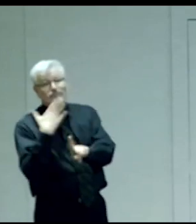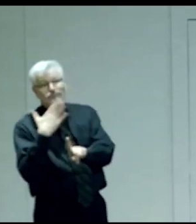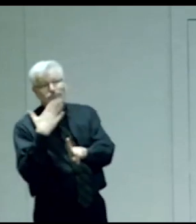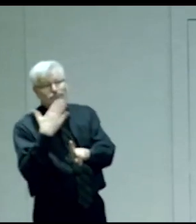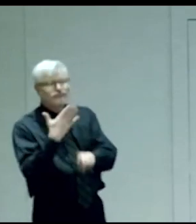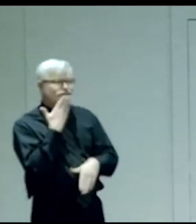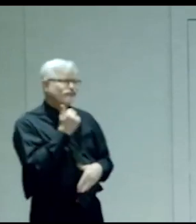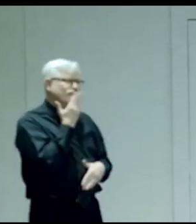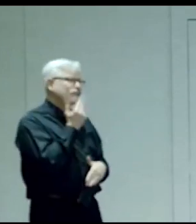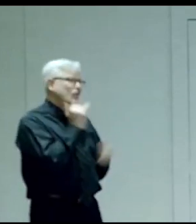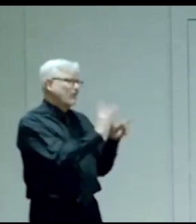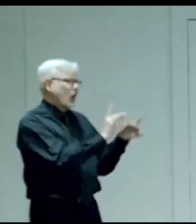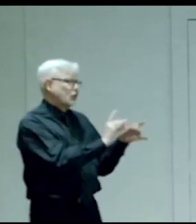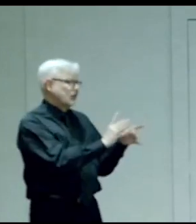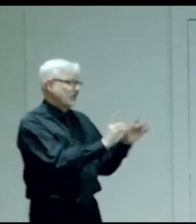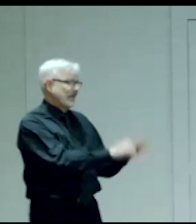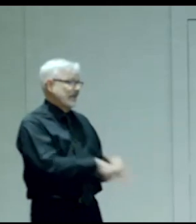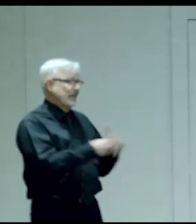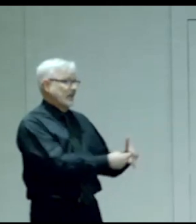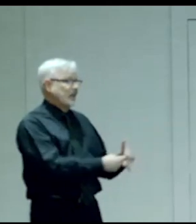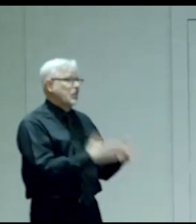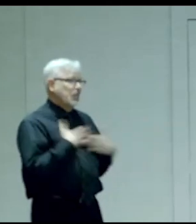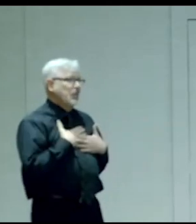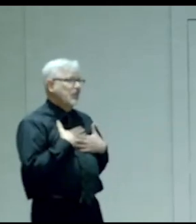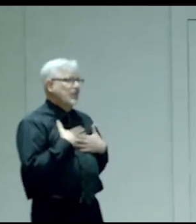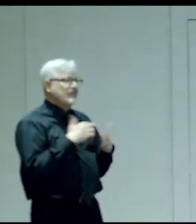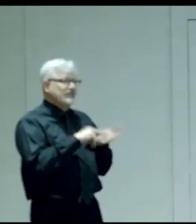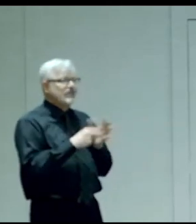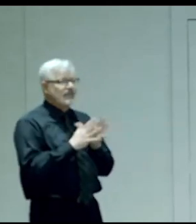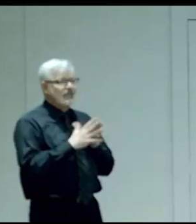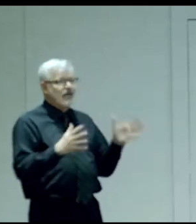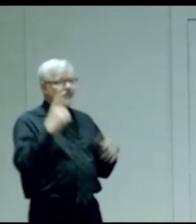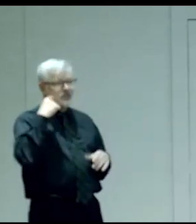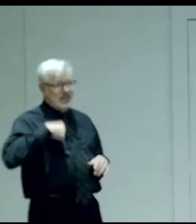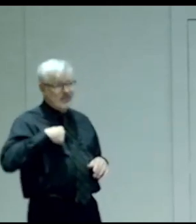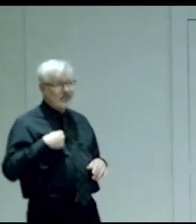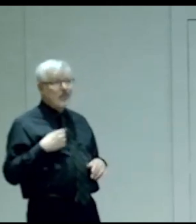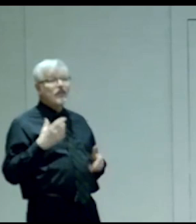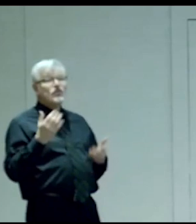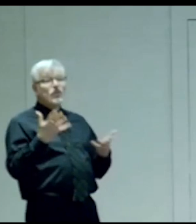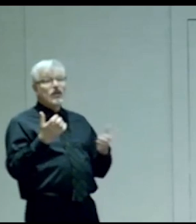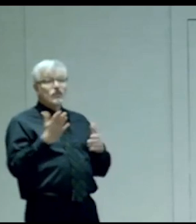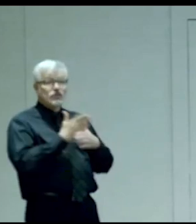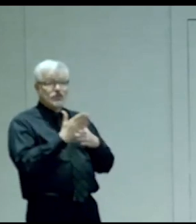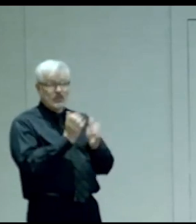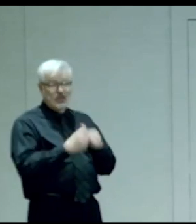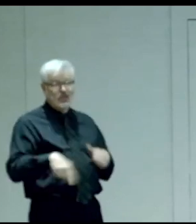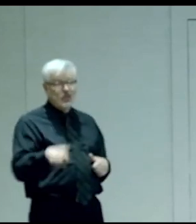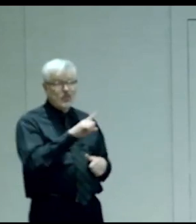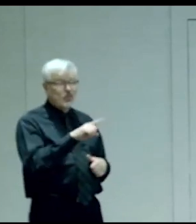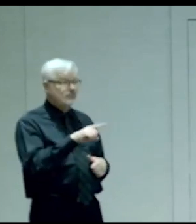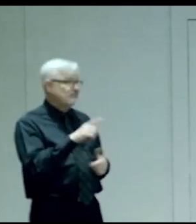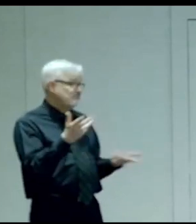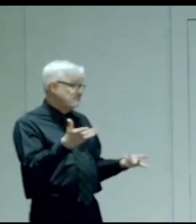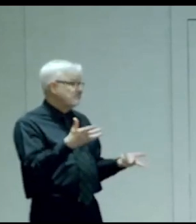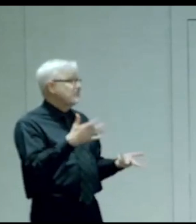nice remarks at the start. That really meant a lot to me. So what I want to share with you is the work that's